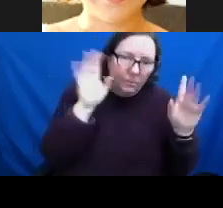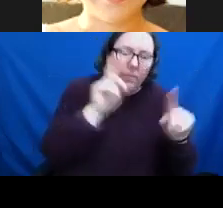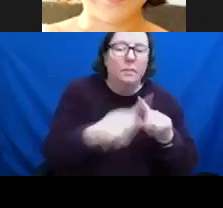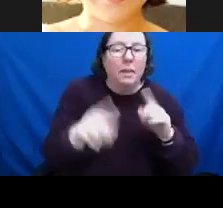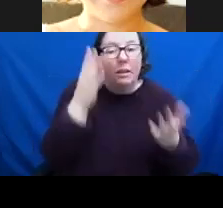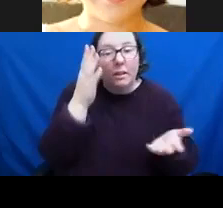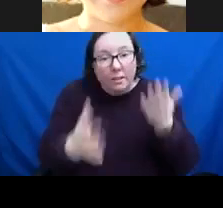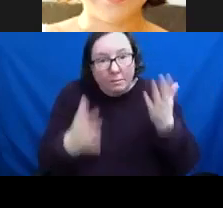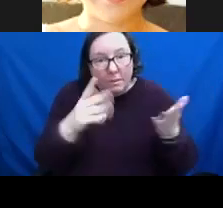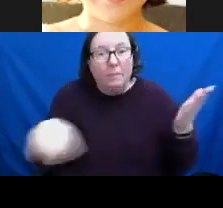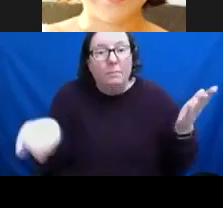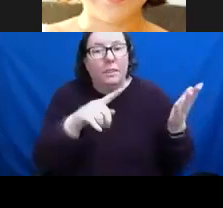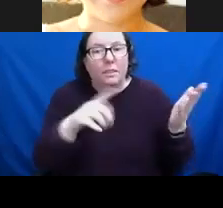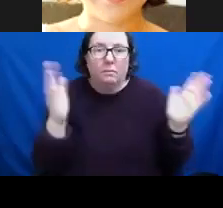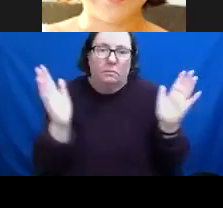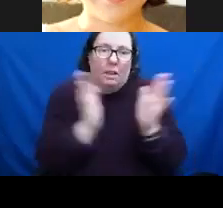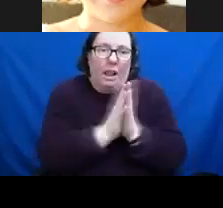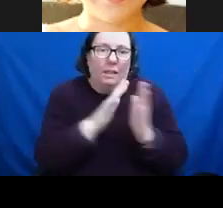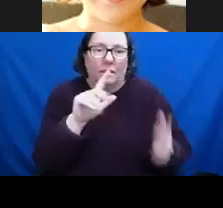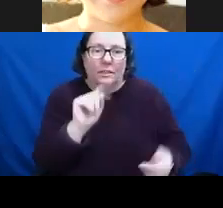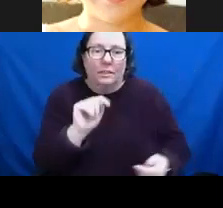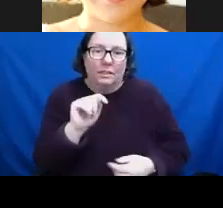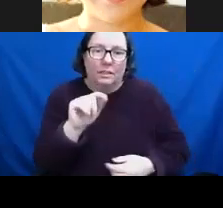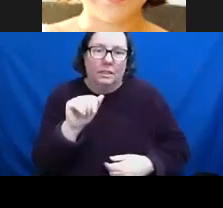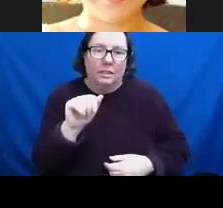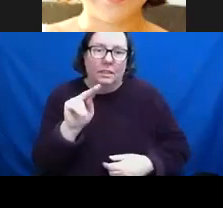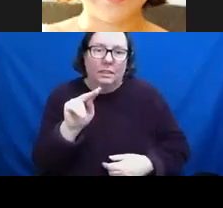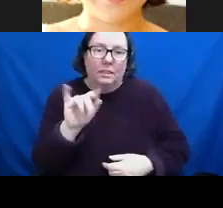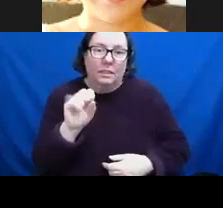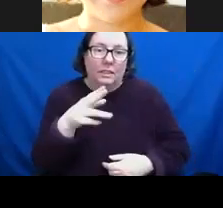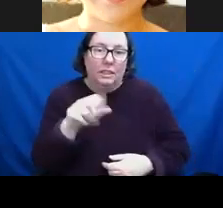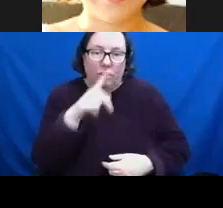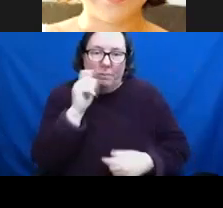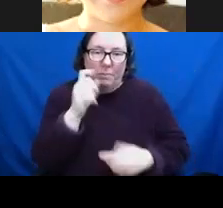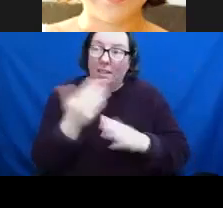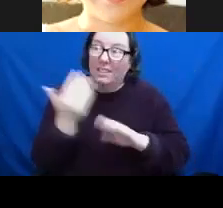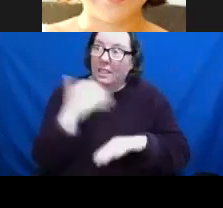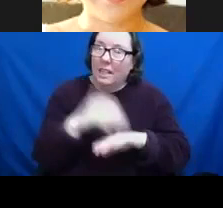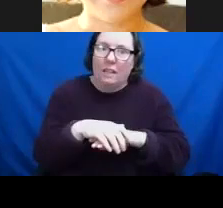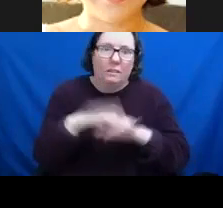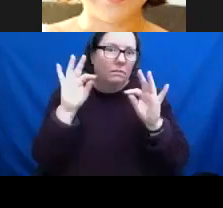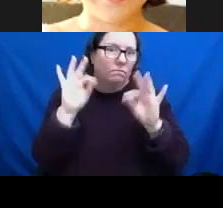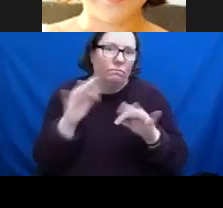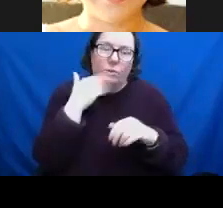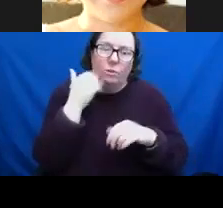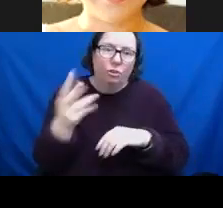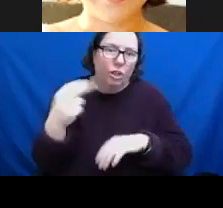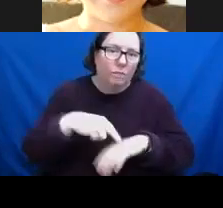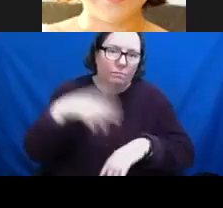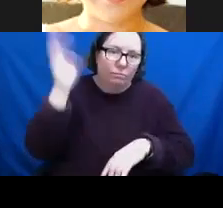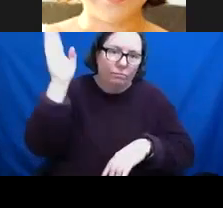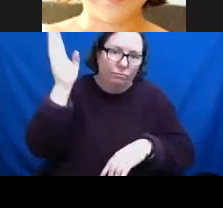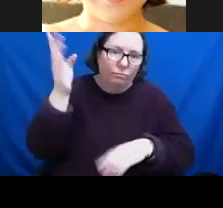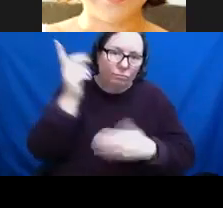perhaps, and I would ask Tanisha, since she did a terrific job last night presenting the